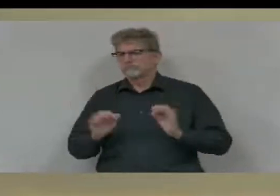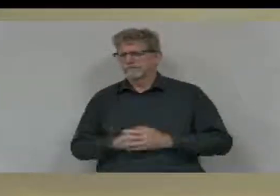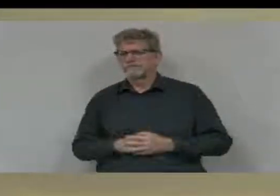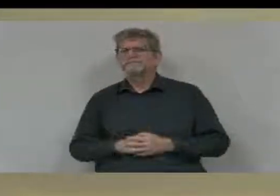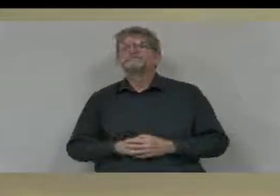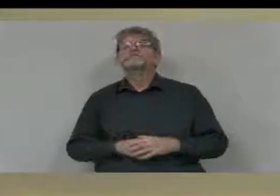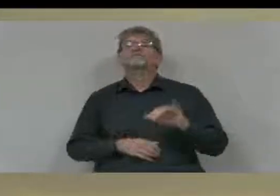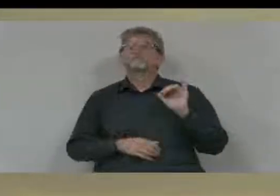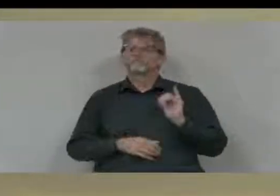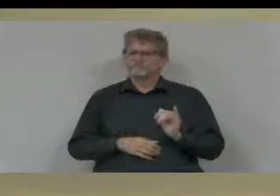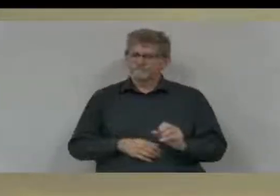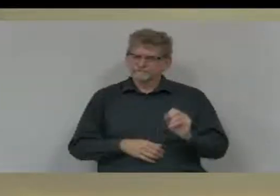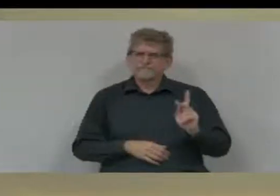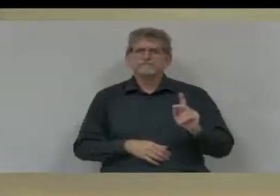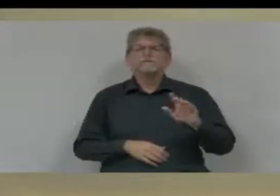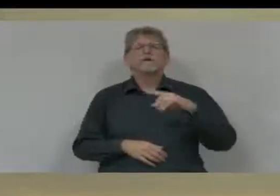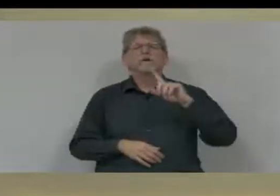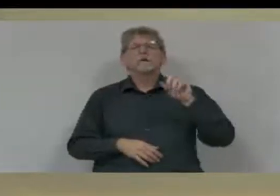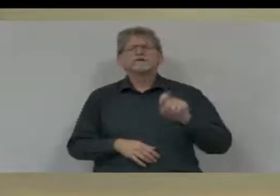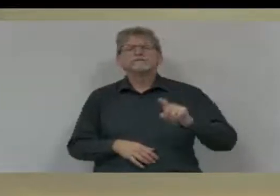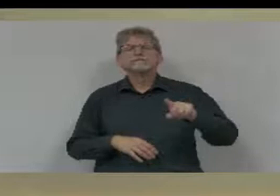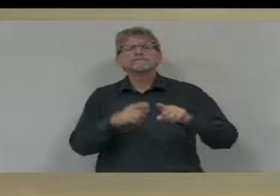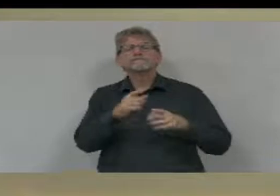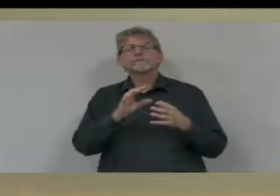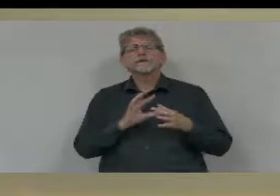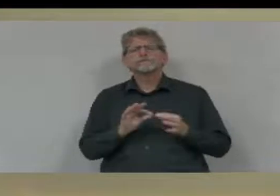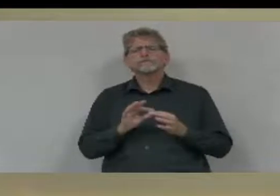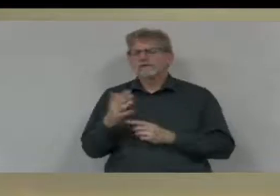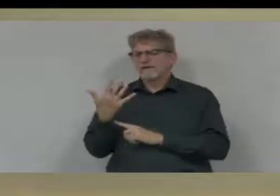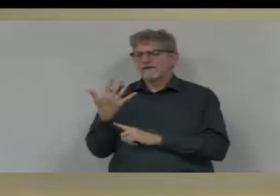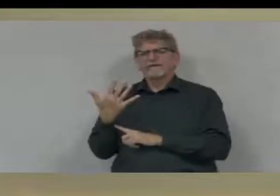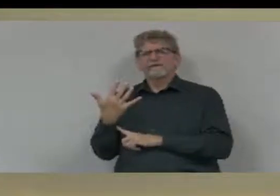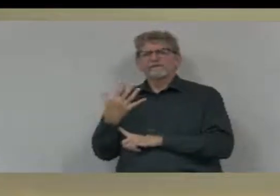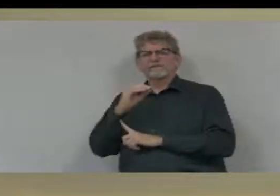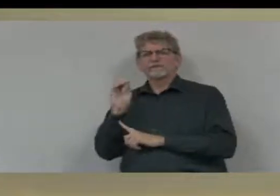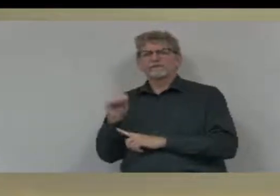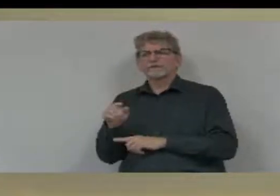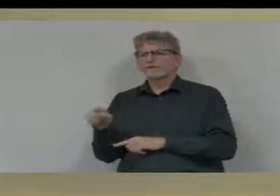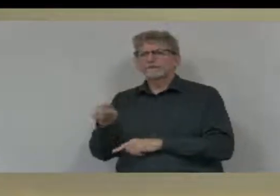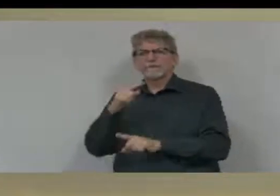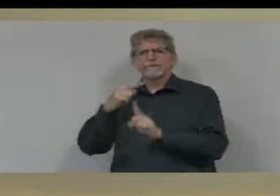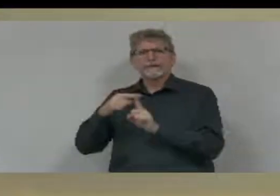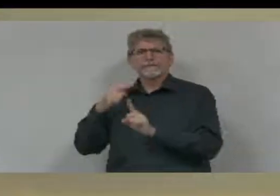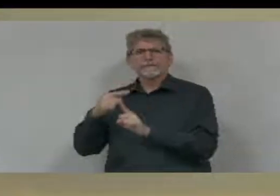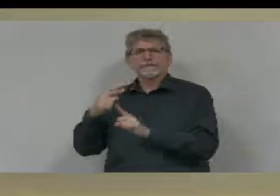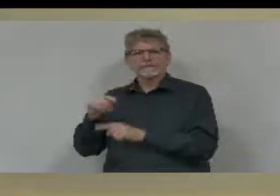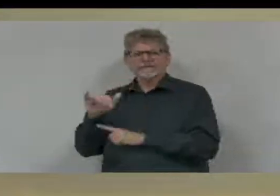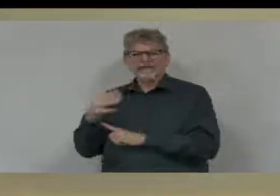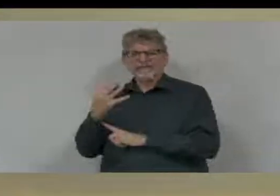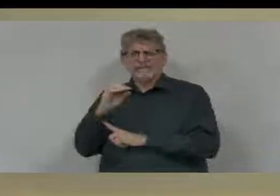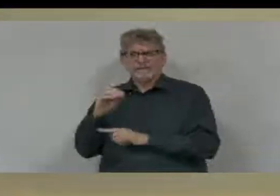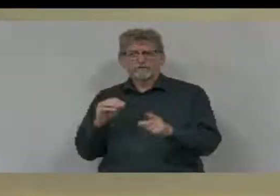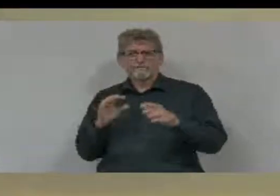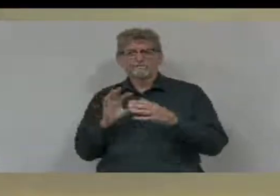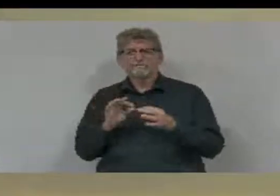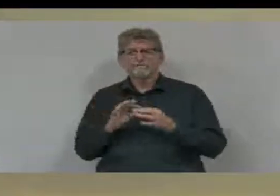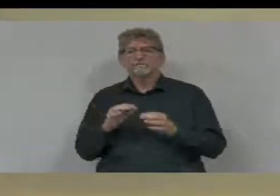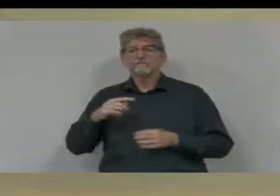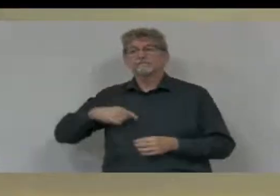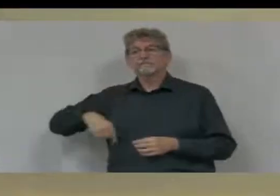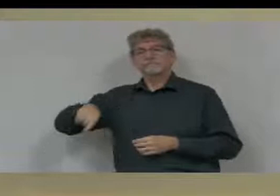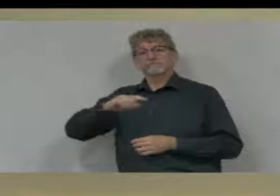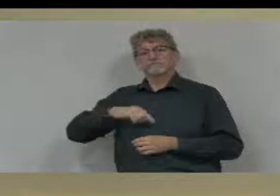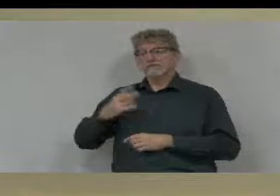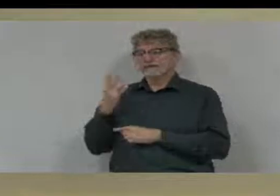the 5% testing positivity rate the World Health Organization has set. And our 7-day all test positivity rate